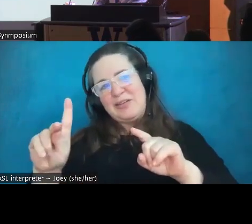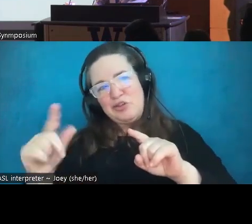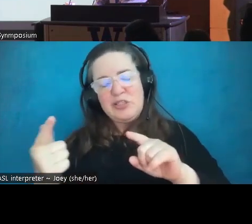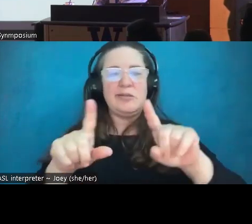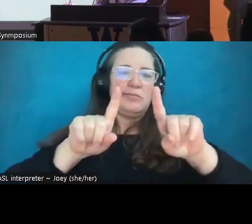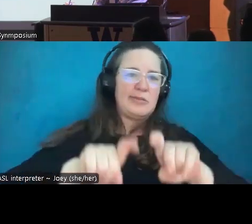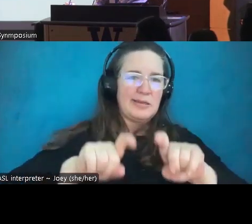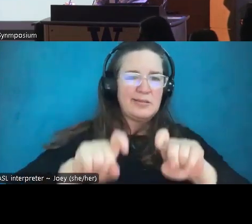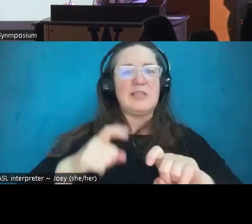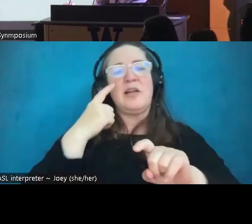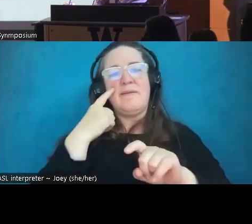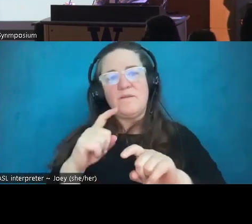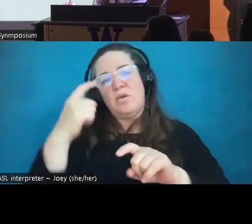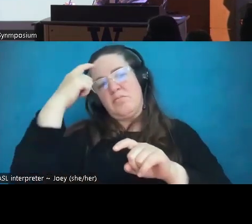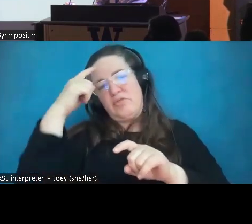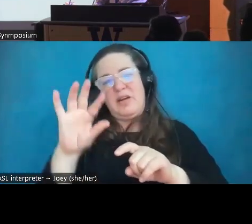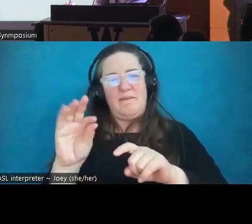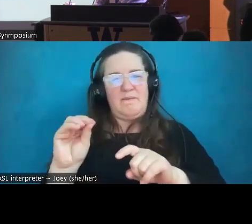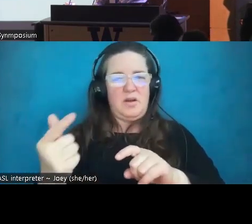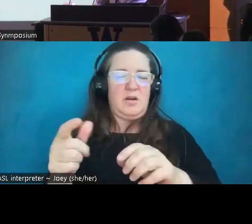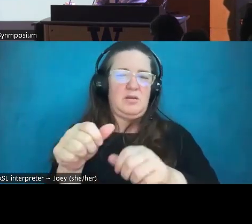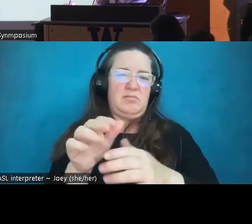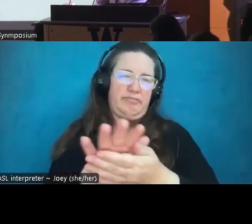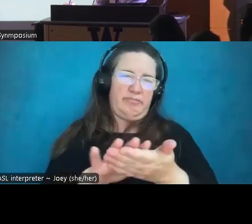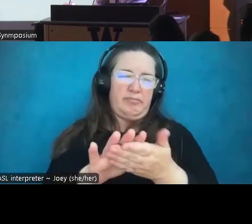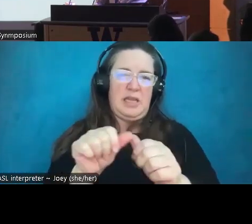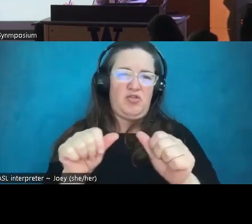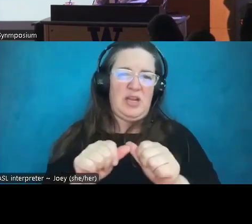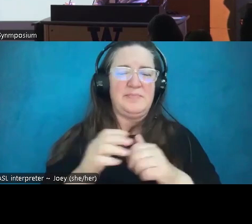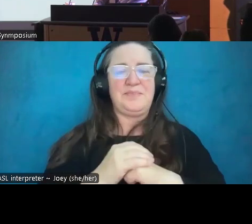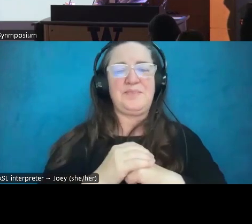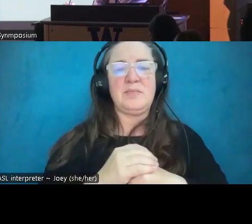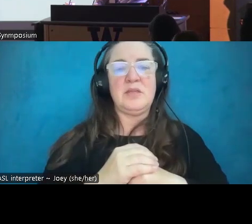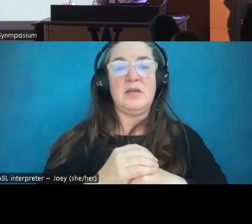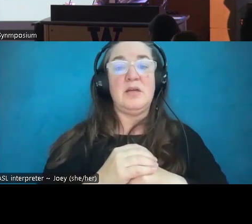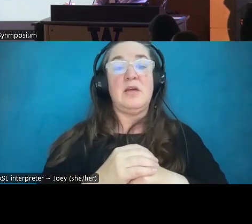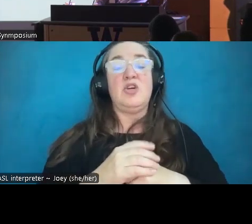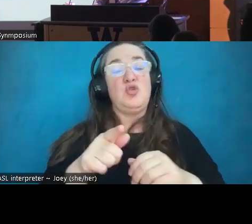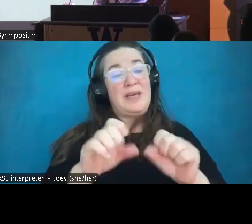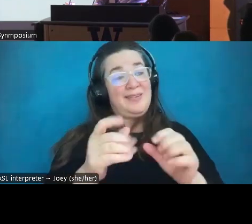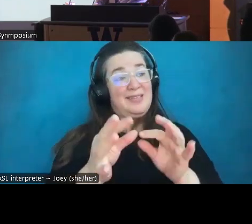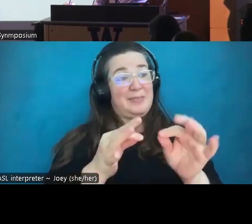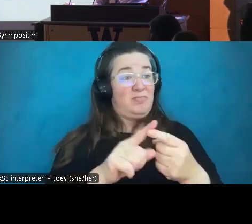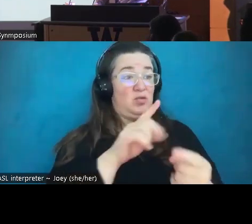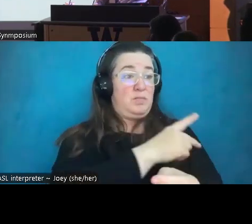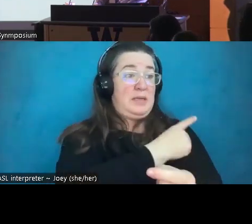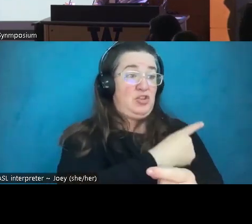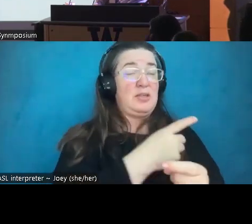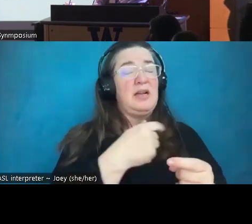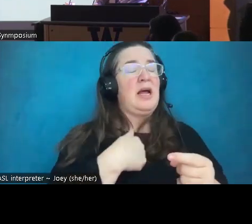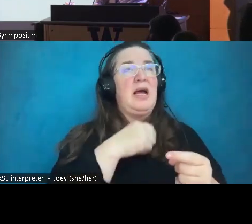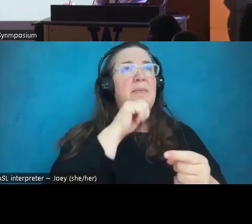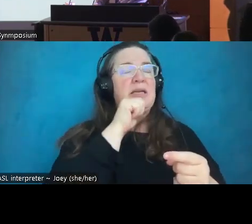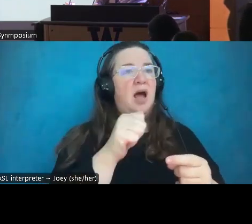patient, I'm not doing this test because I expect it to be diagnostic of your condition. I'm doing it because we need to rule out some other things that could be